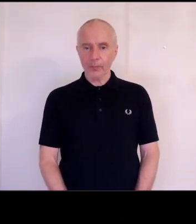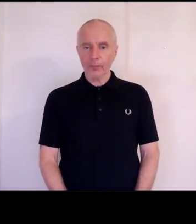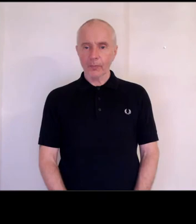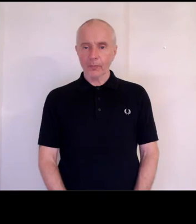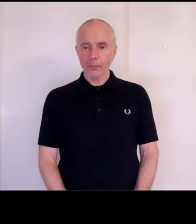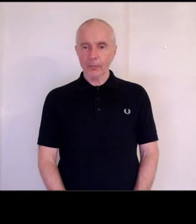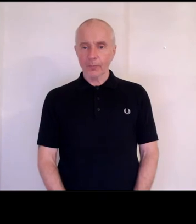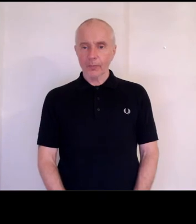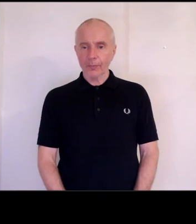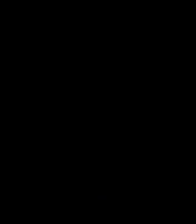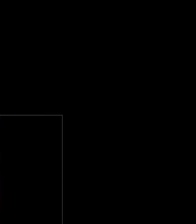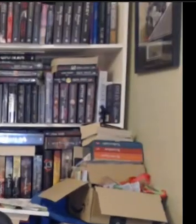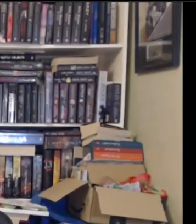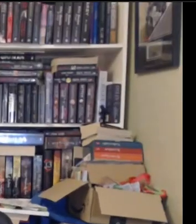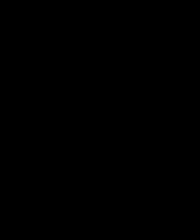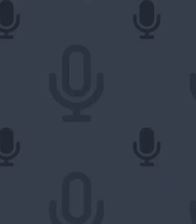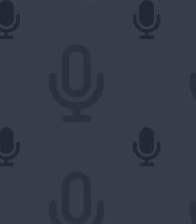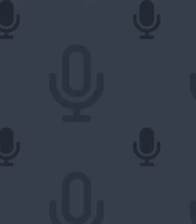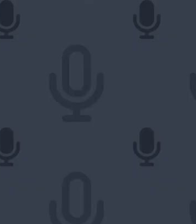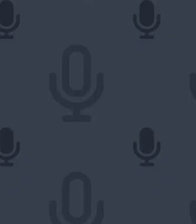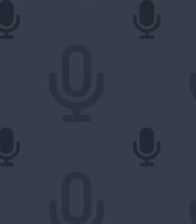This is the funny bit why I try to work.